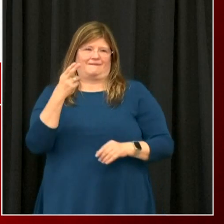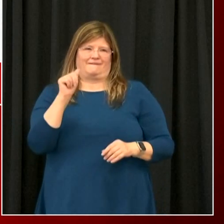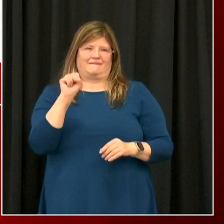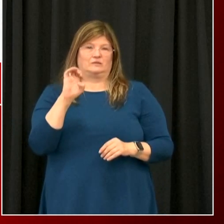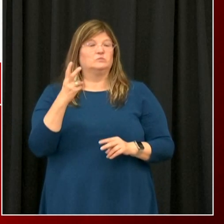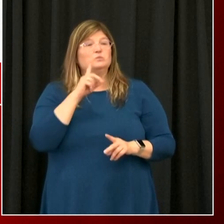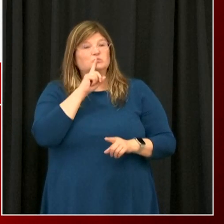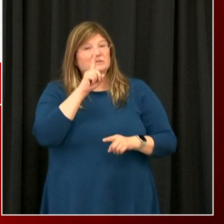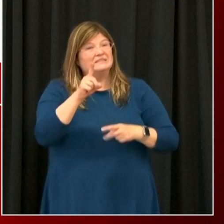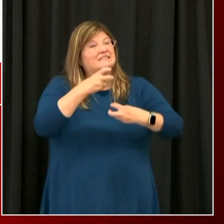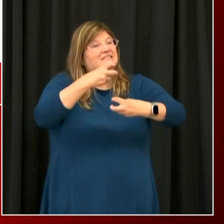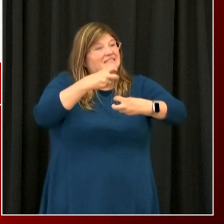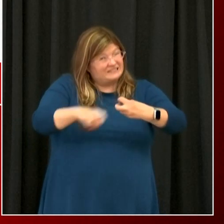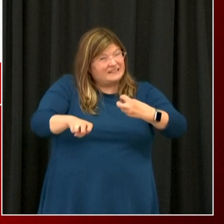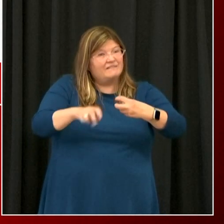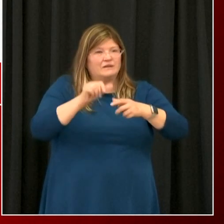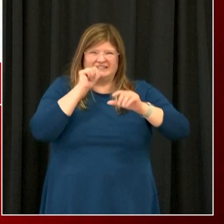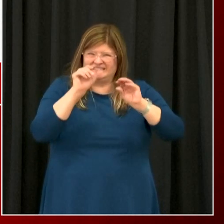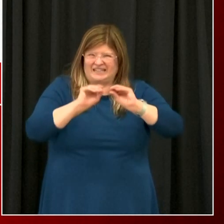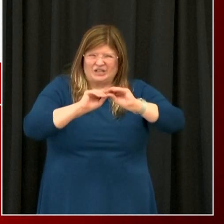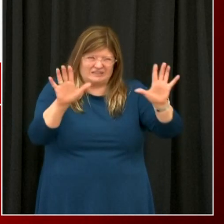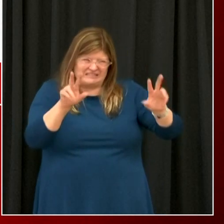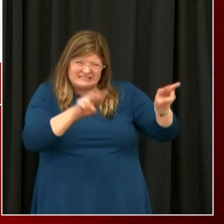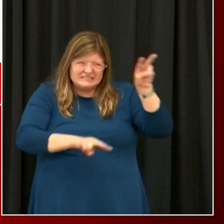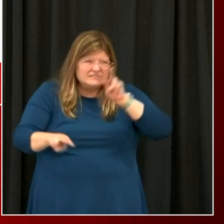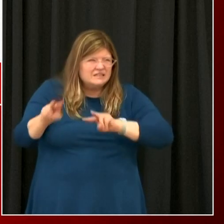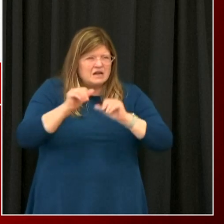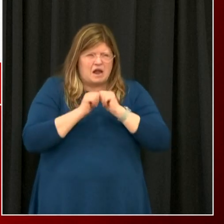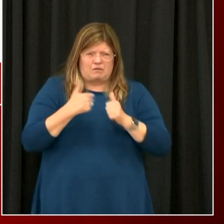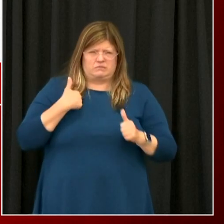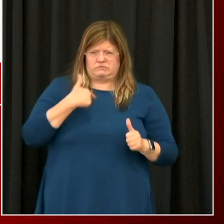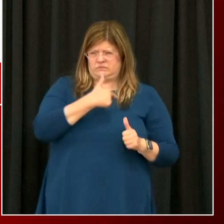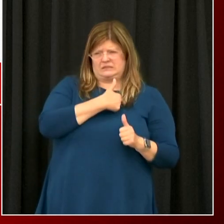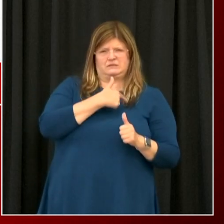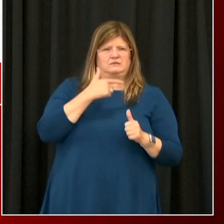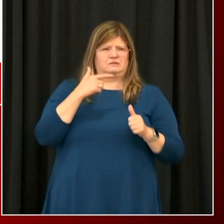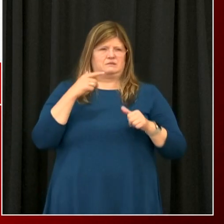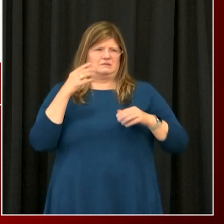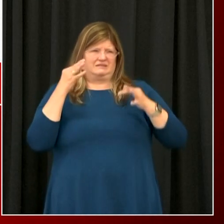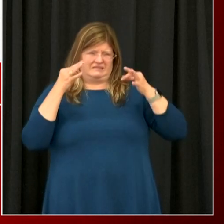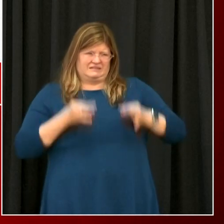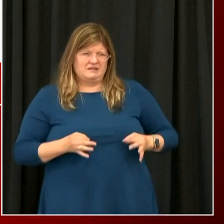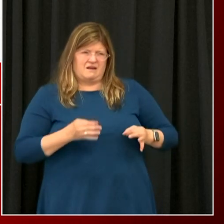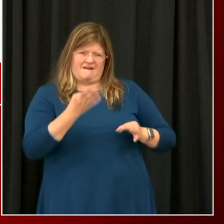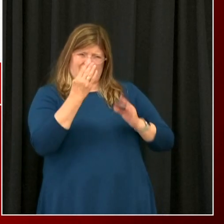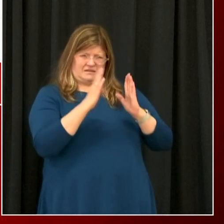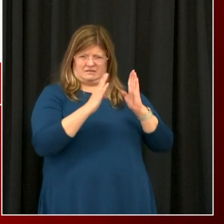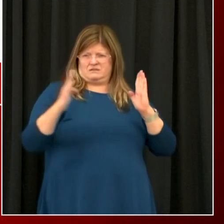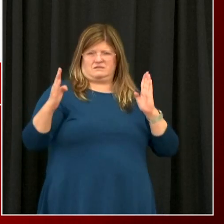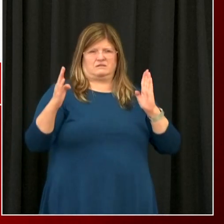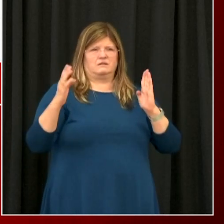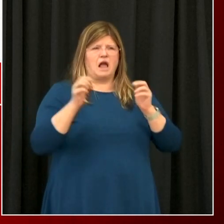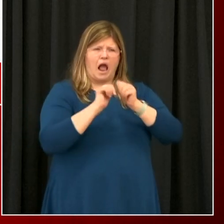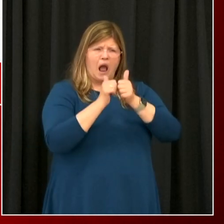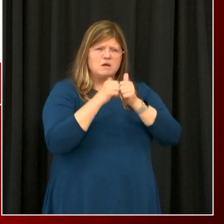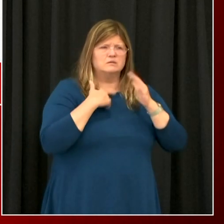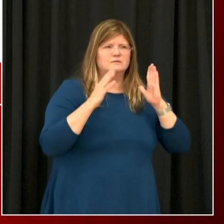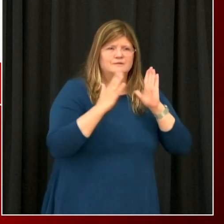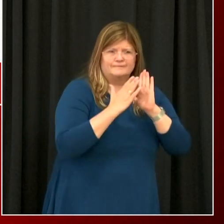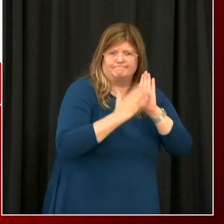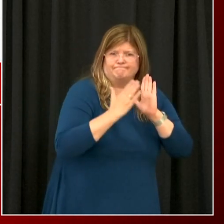for understanding how we will be observing 14 days of decrease. If you go back to the previous